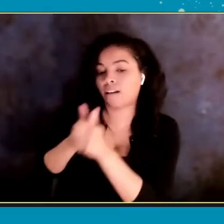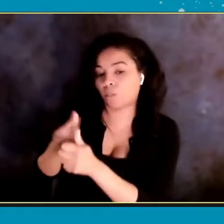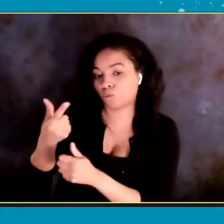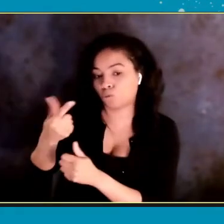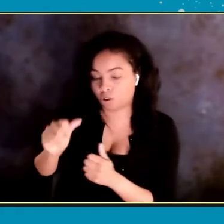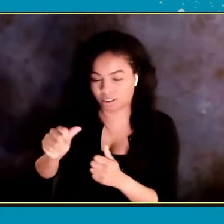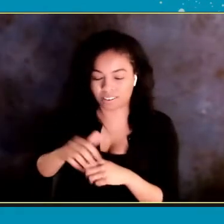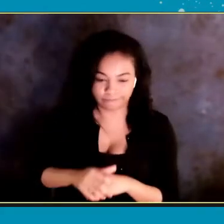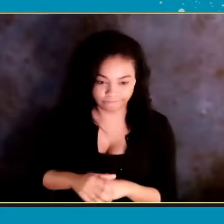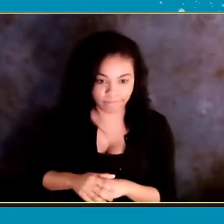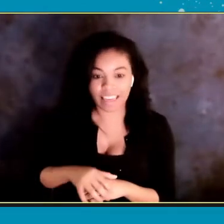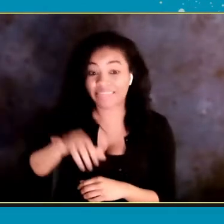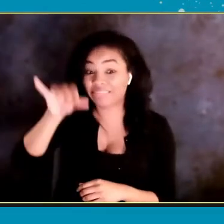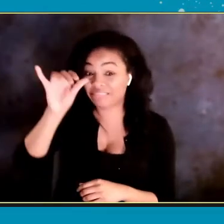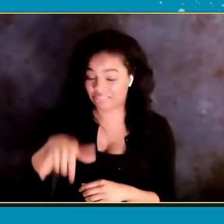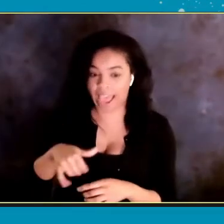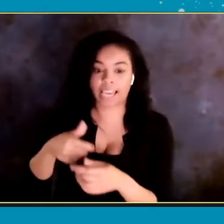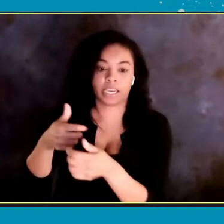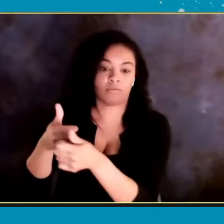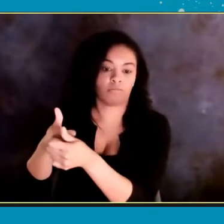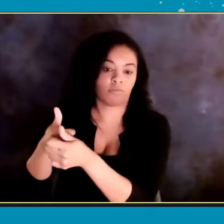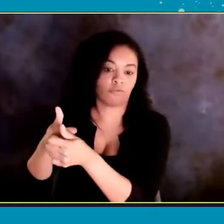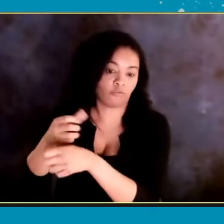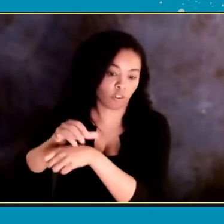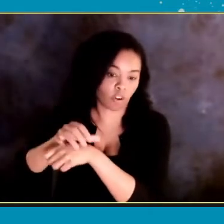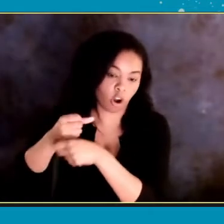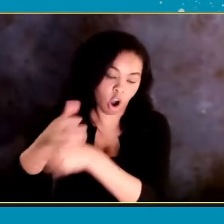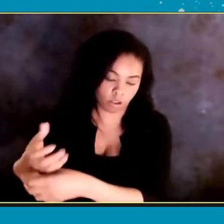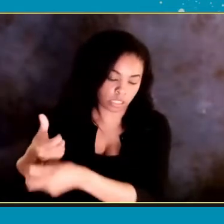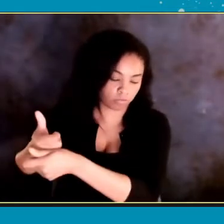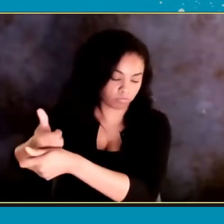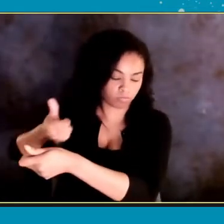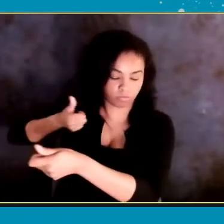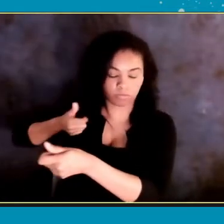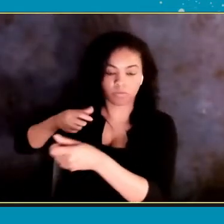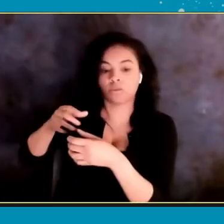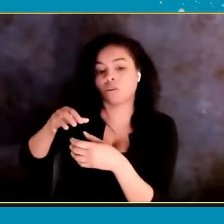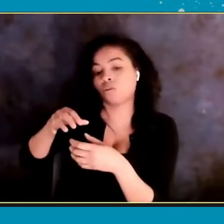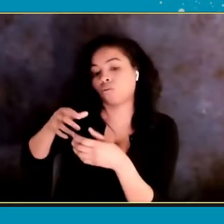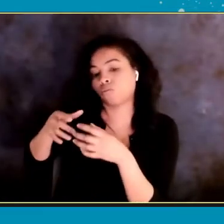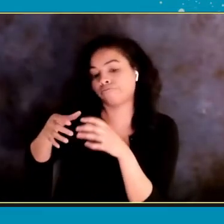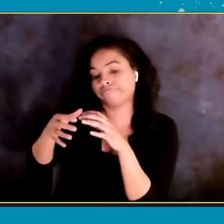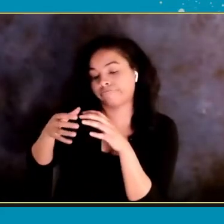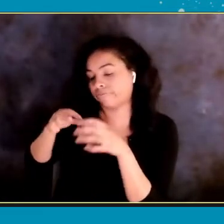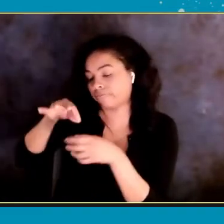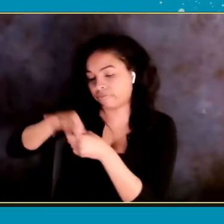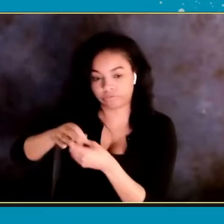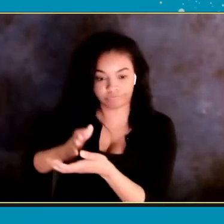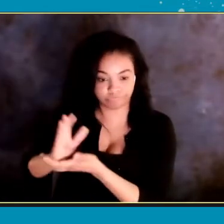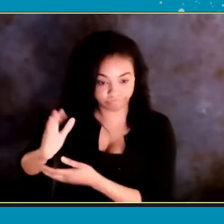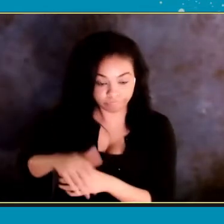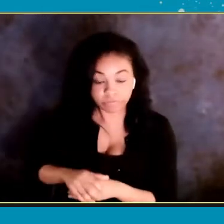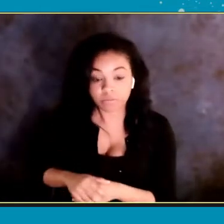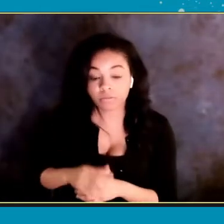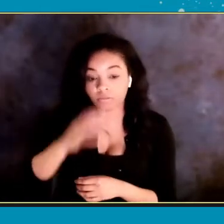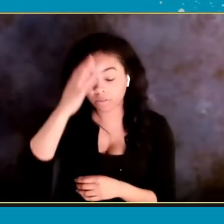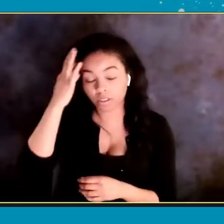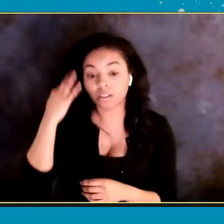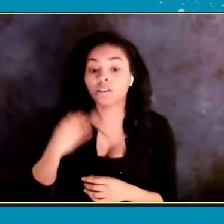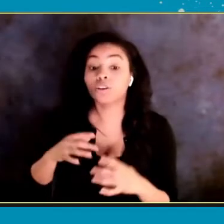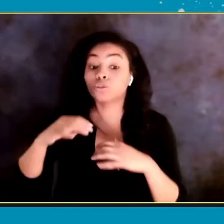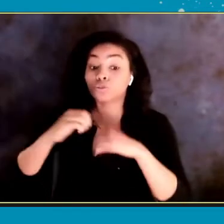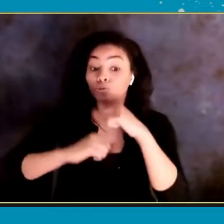back 100 years in terms of voting rights. Structural democracy reform has become one of the